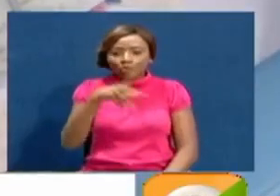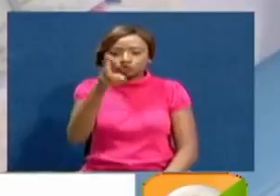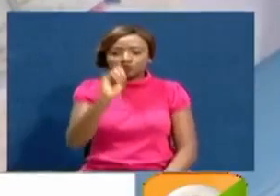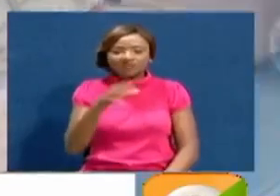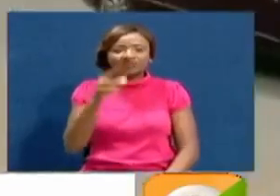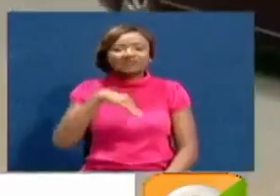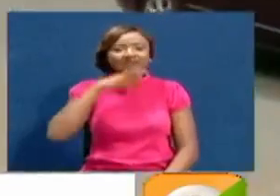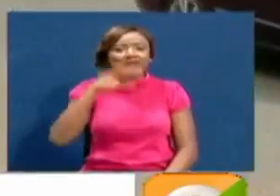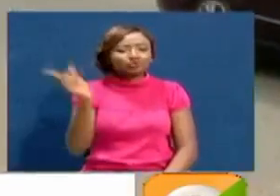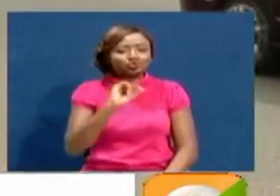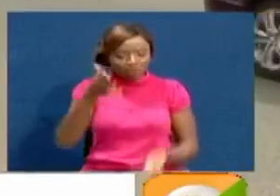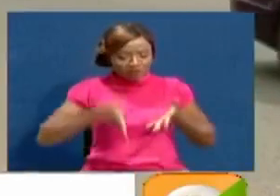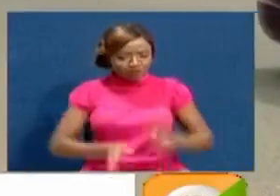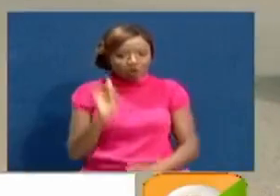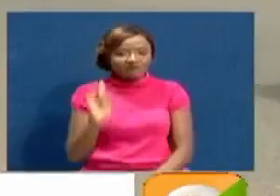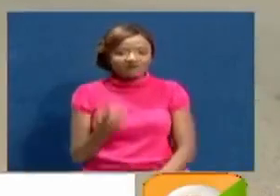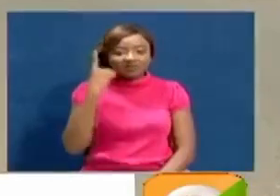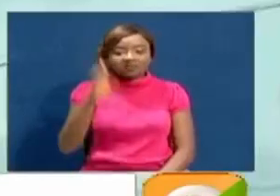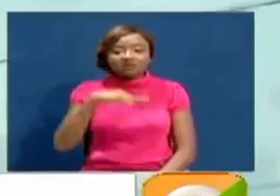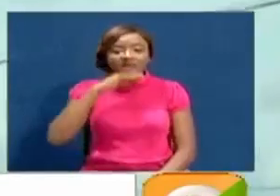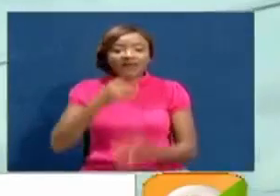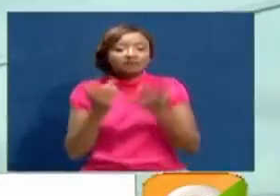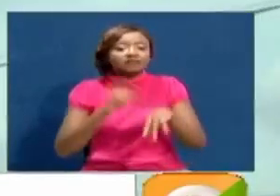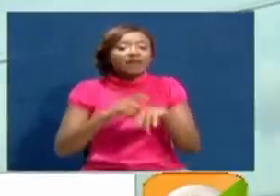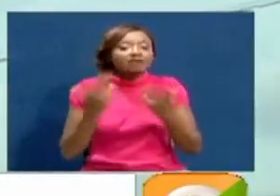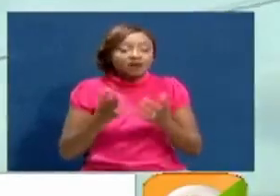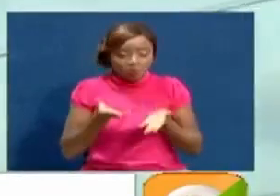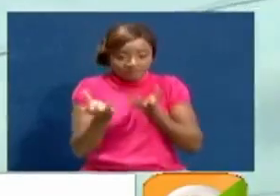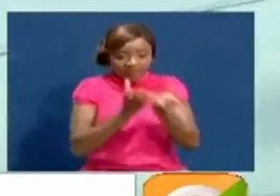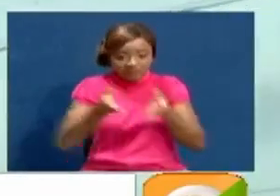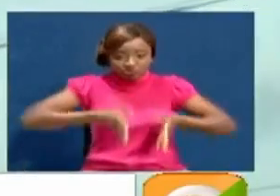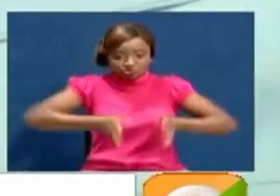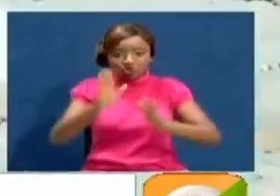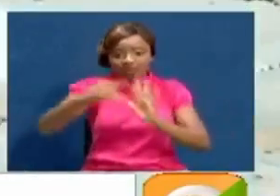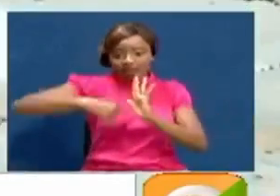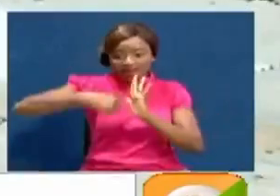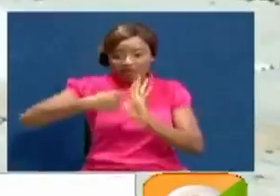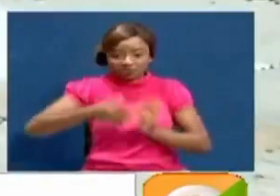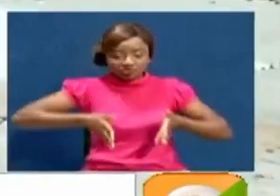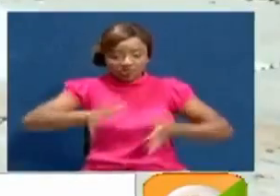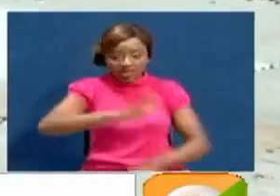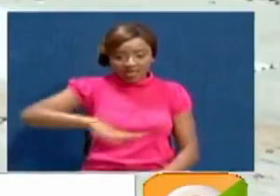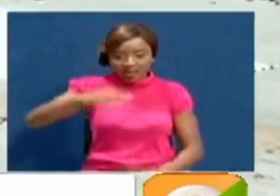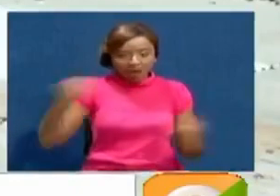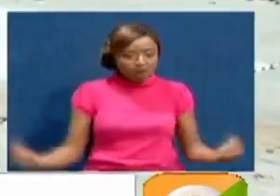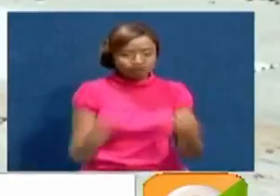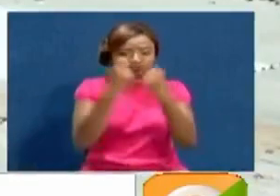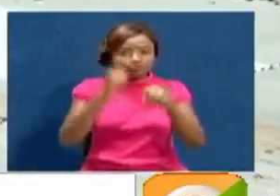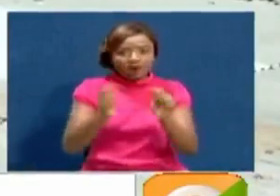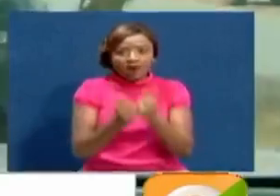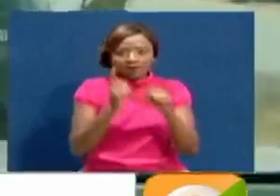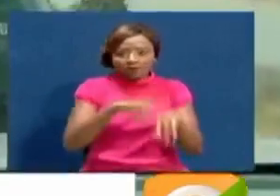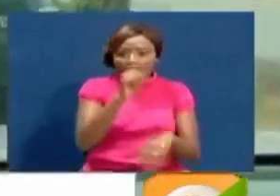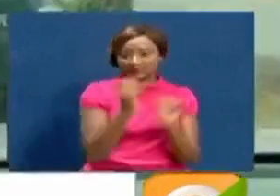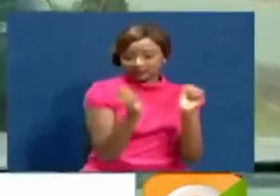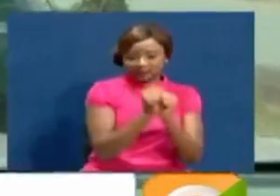28-year-old firstborn son, who was killed in a tragic road accident along Enterprise Road in Industrial Area. The accident, which occurred on 10th